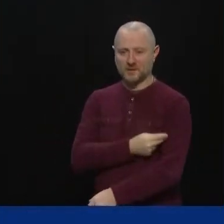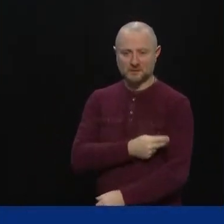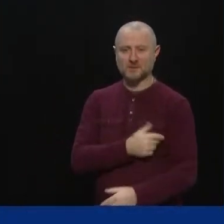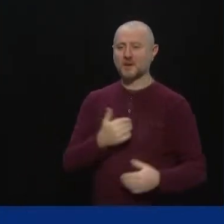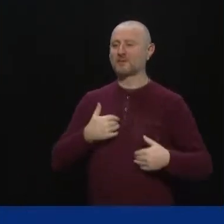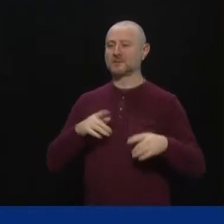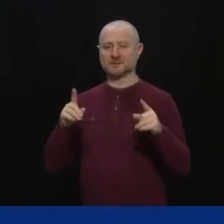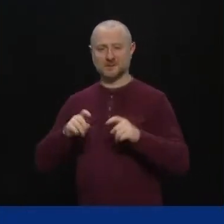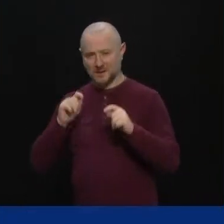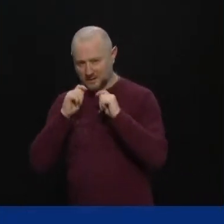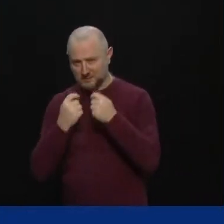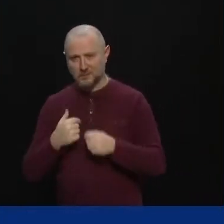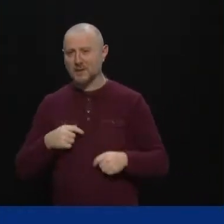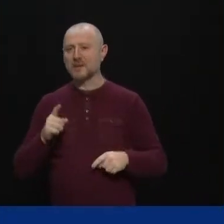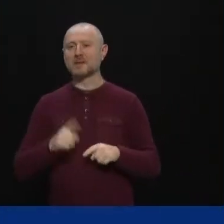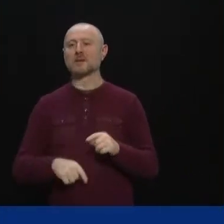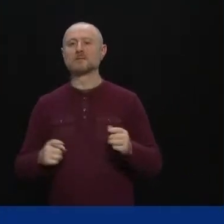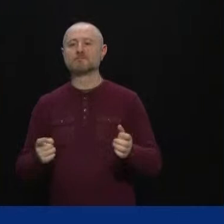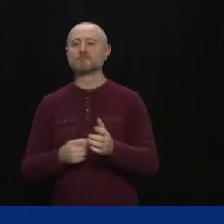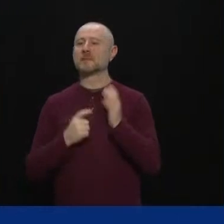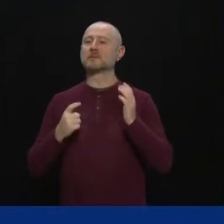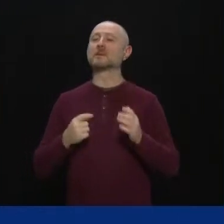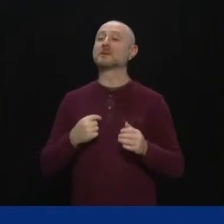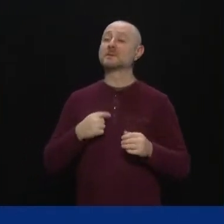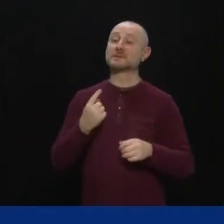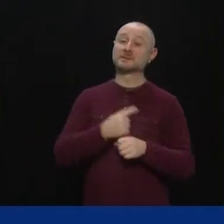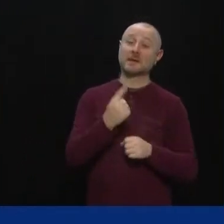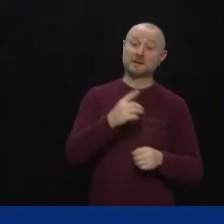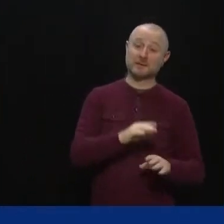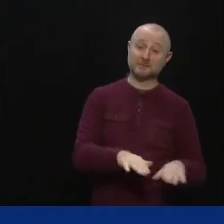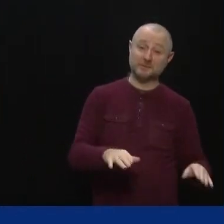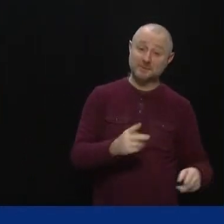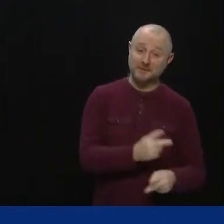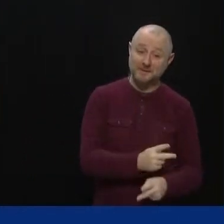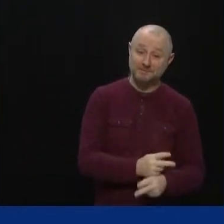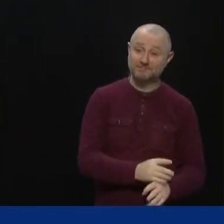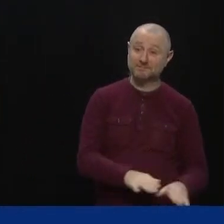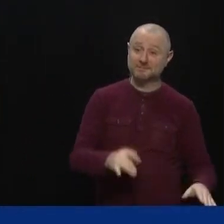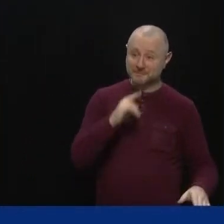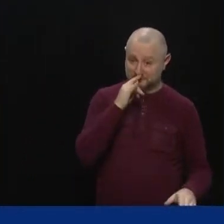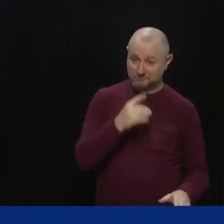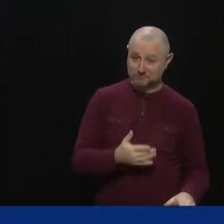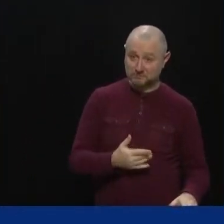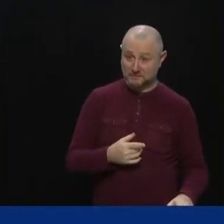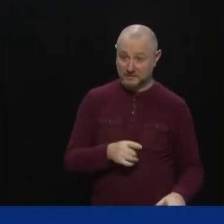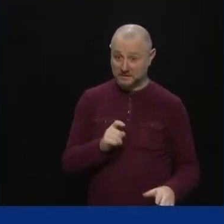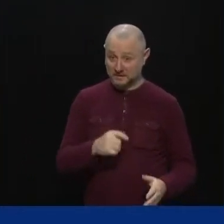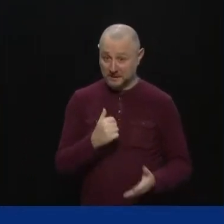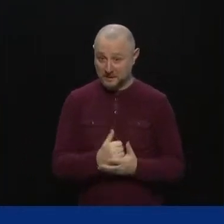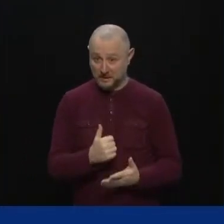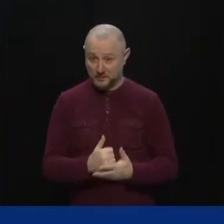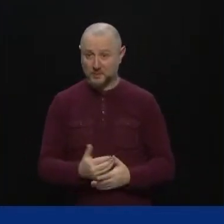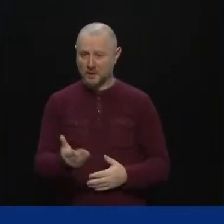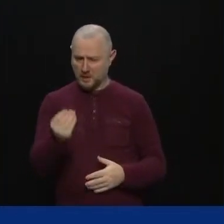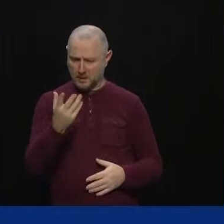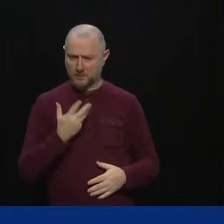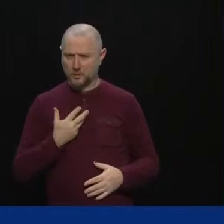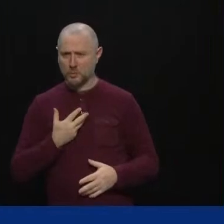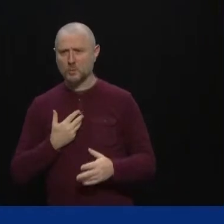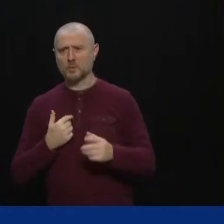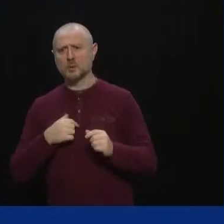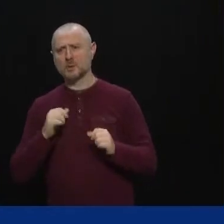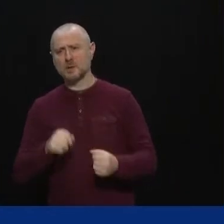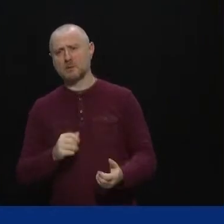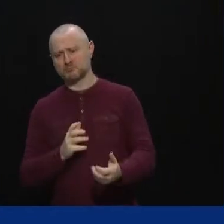mandate it at the time. But daycare centers are really important. If there's daycare centers that need help from us, we'll be very happy to answer that call. So